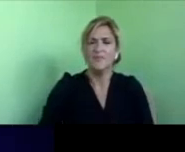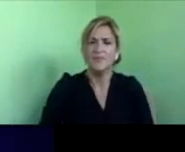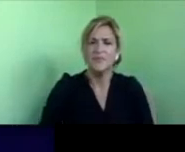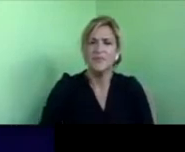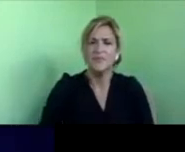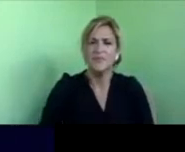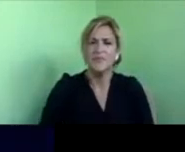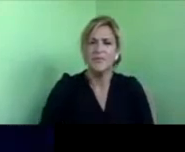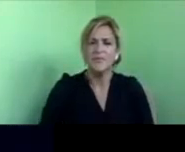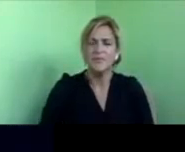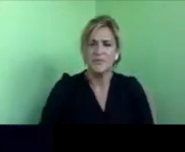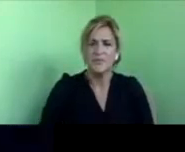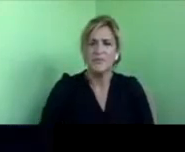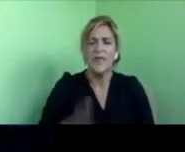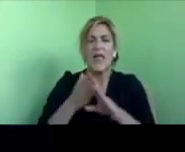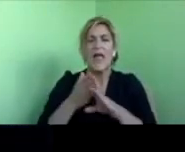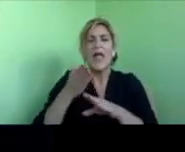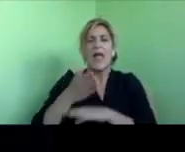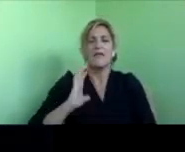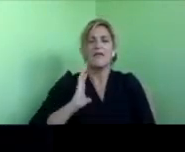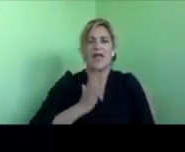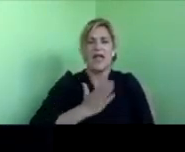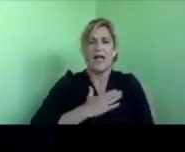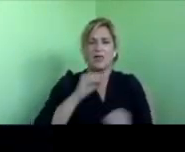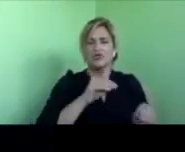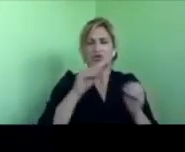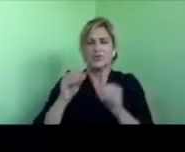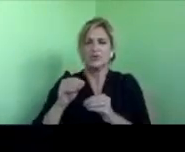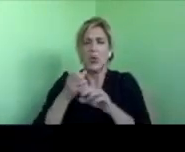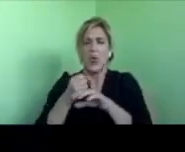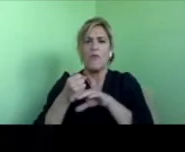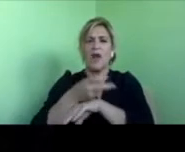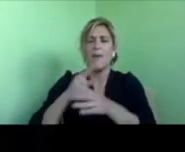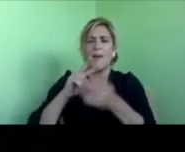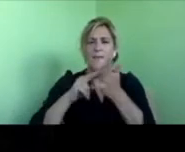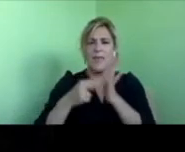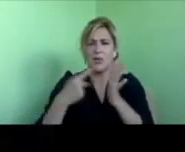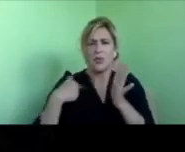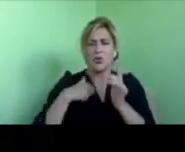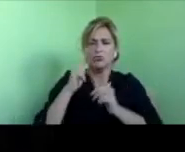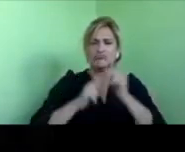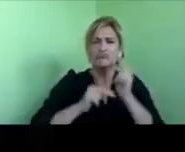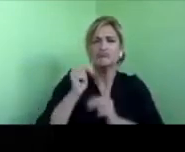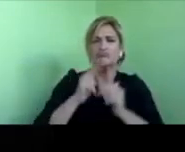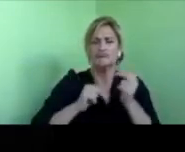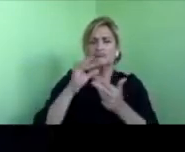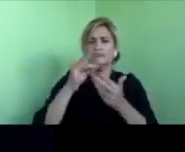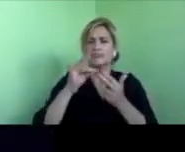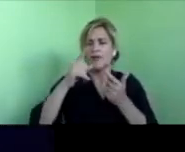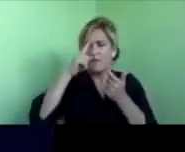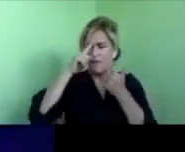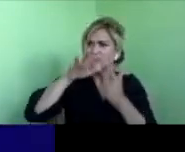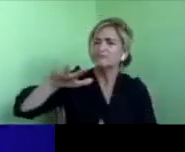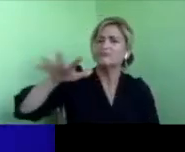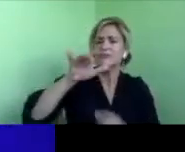After our transplanted overcome, we chose to build an egalitarian society and